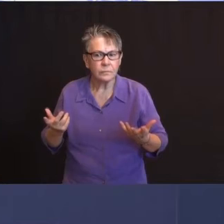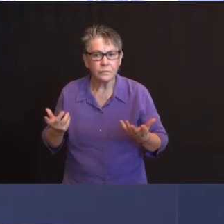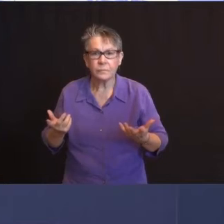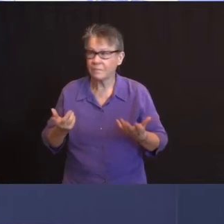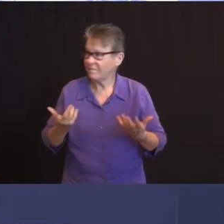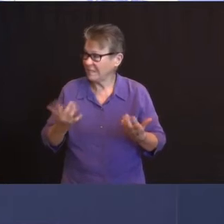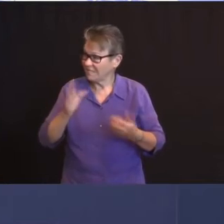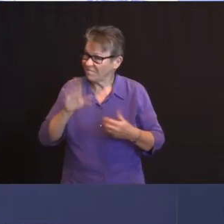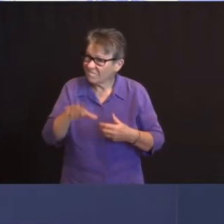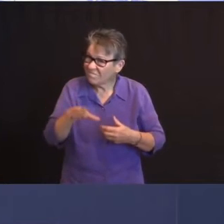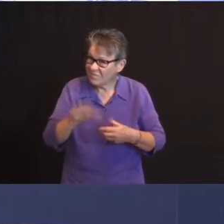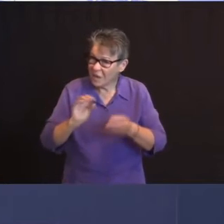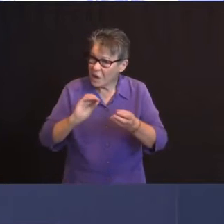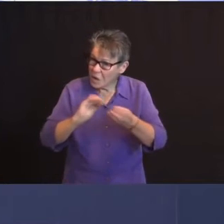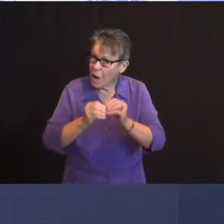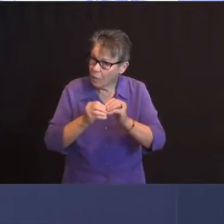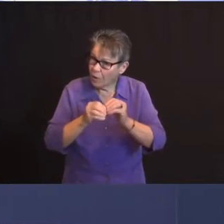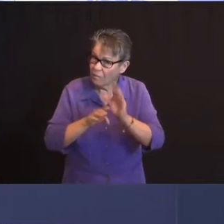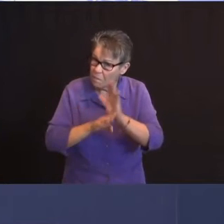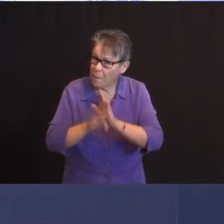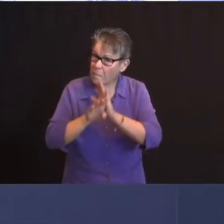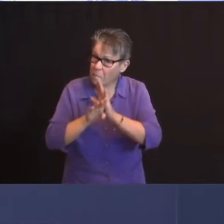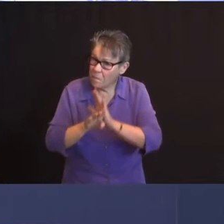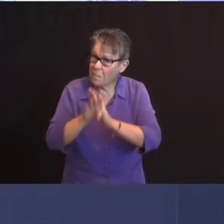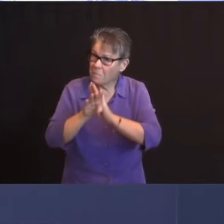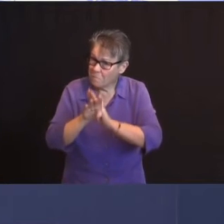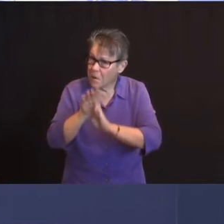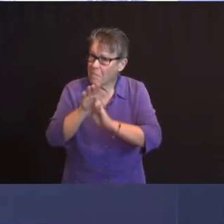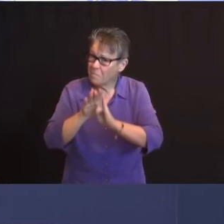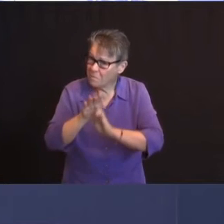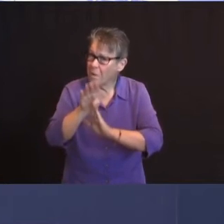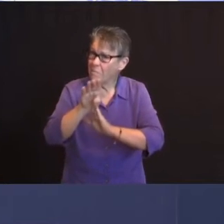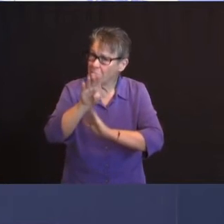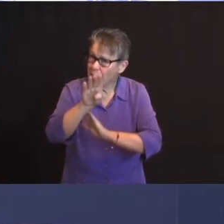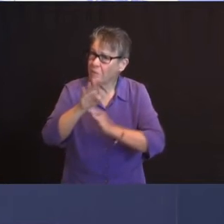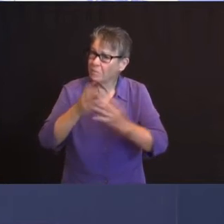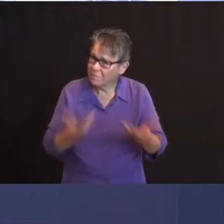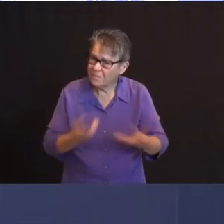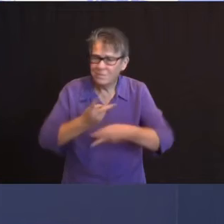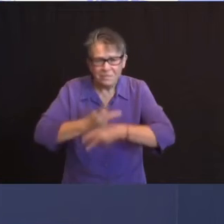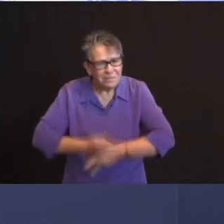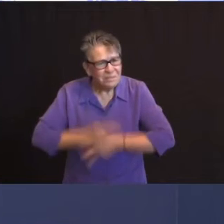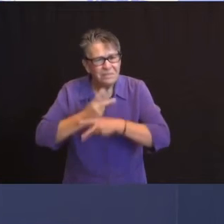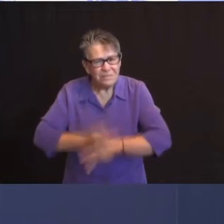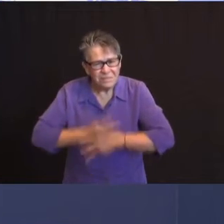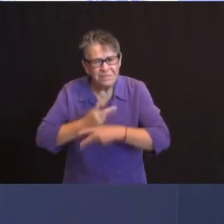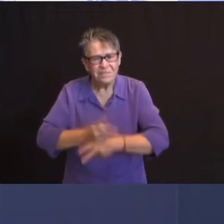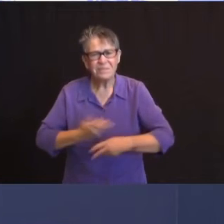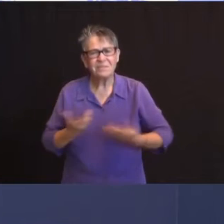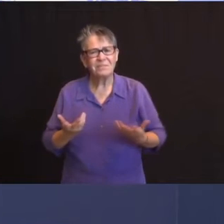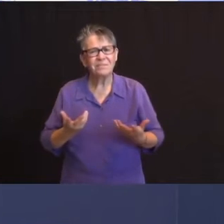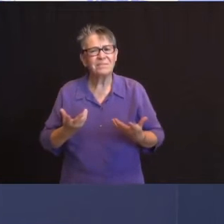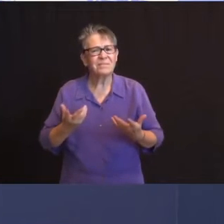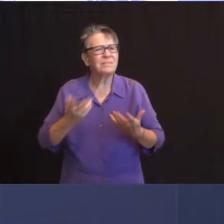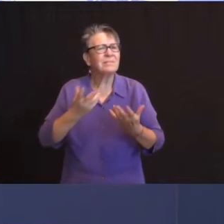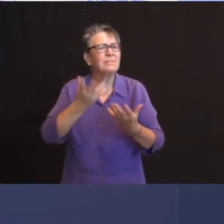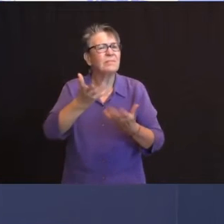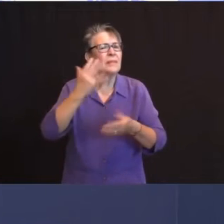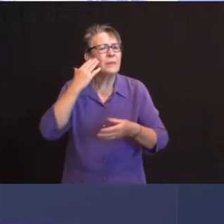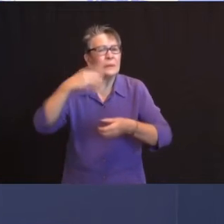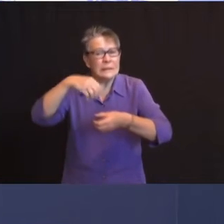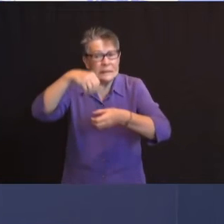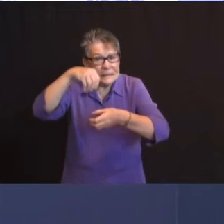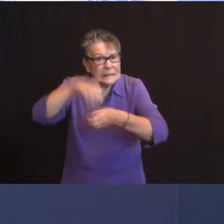holidays. Indoor holiday gatherings should be limited to immediate household members if possible, and intergenerational gatherings should be